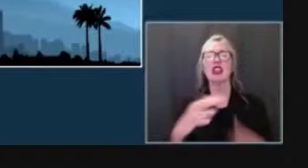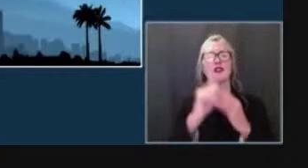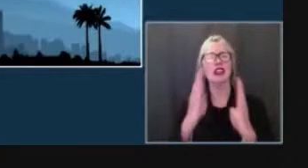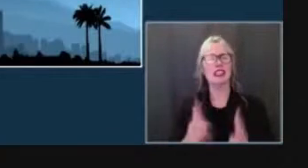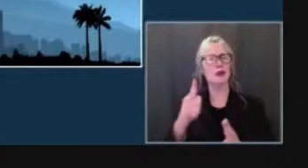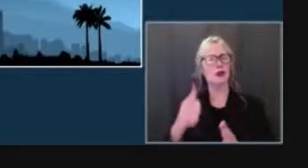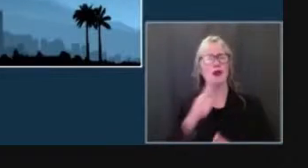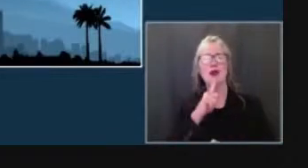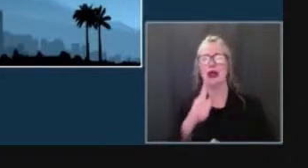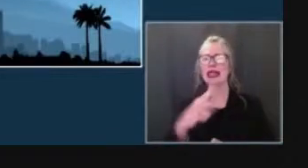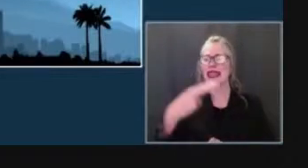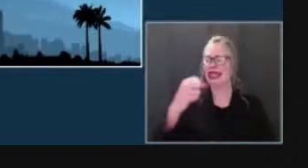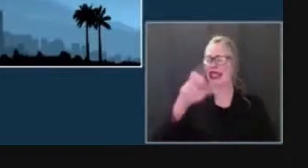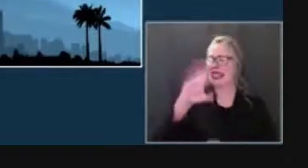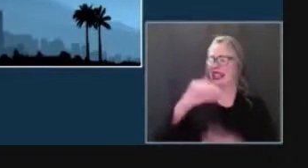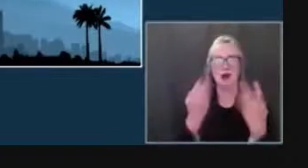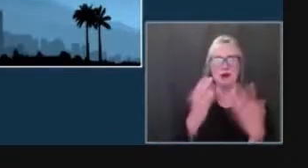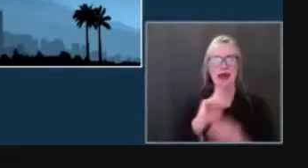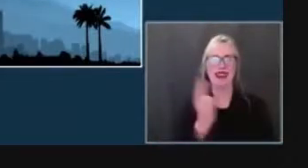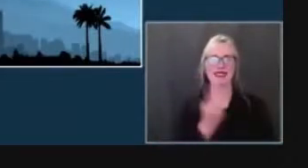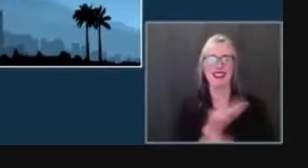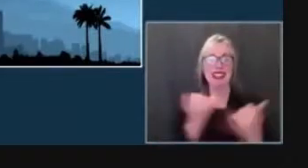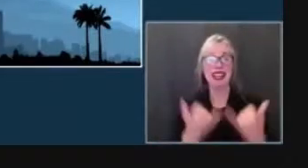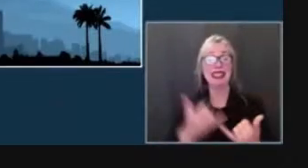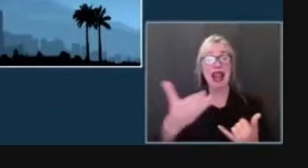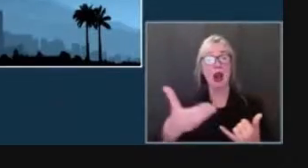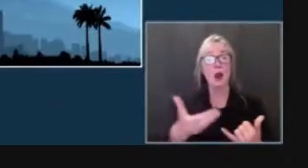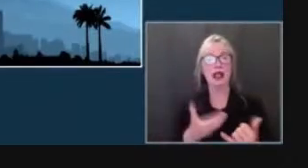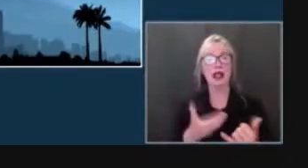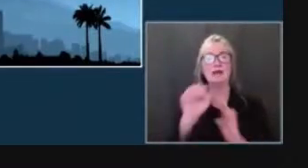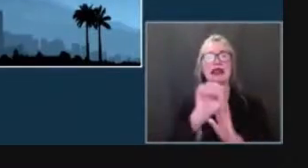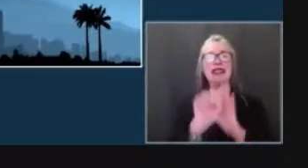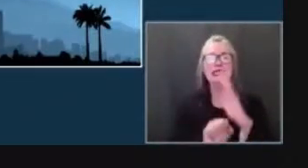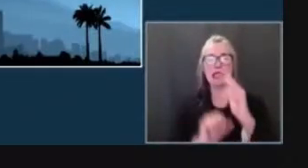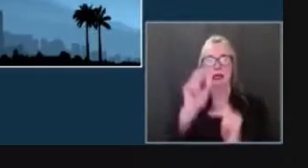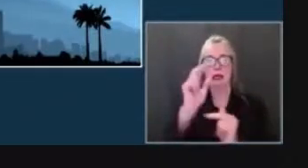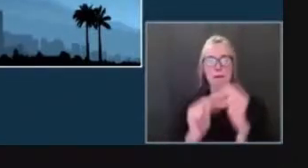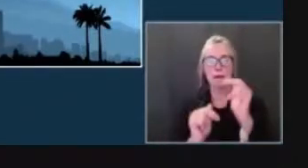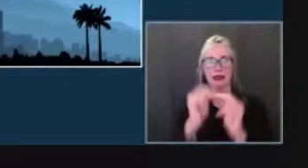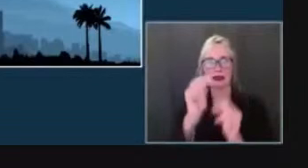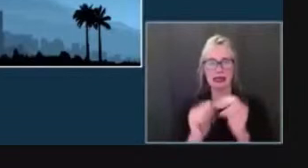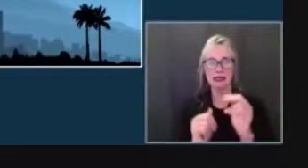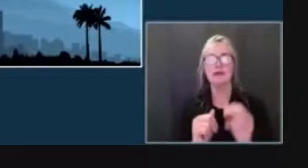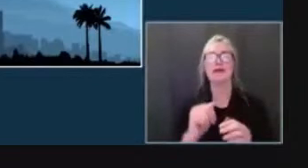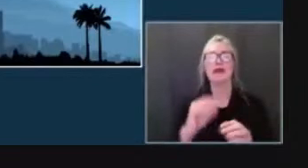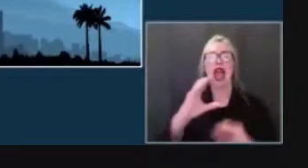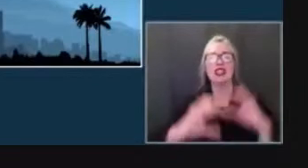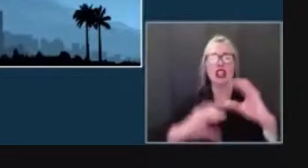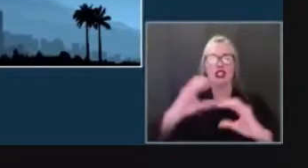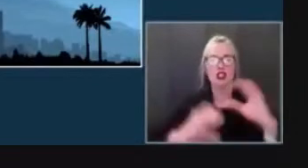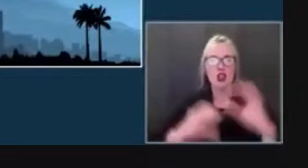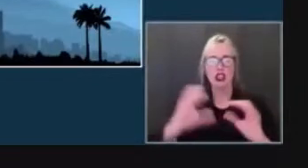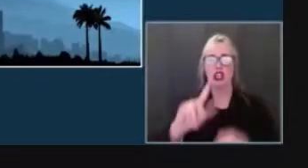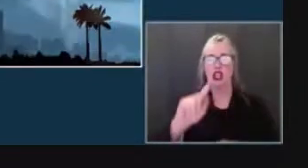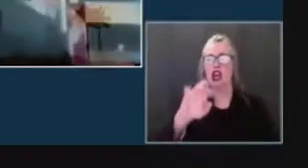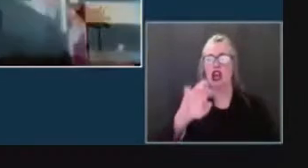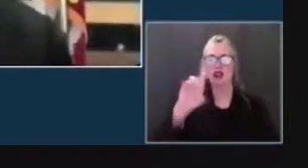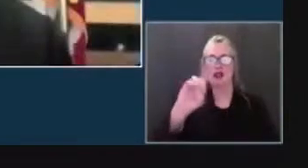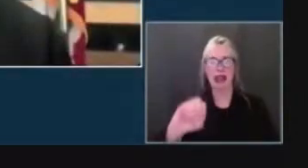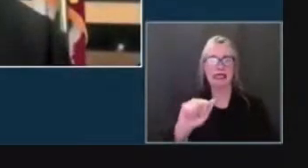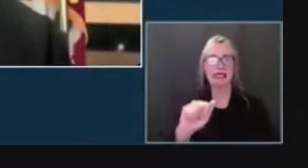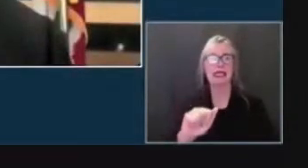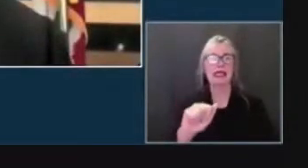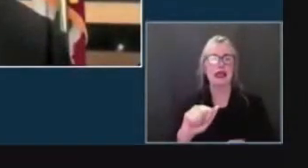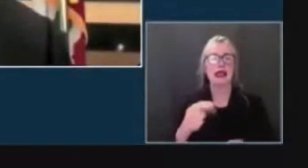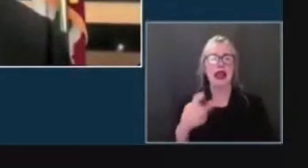many of us. Please let me join me in welcoming the State Building and Construction Trades Council of California President Andrew